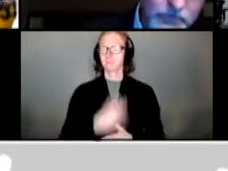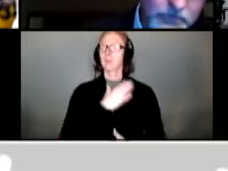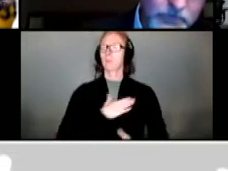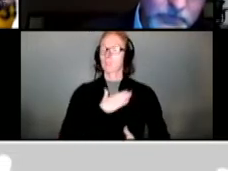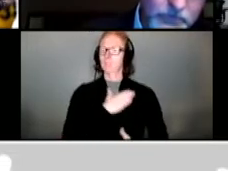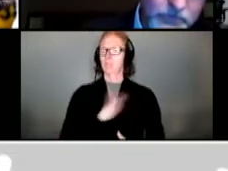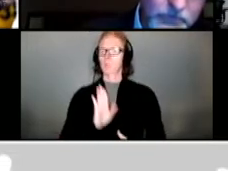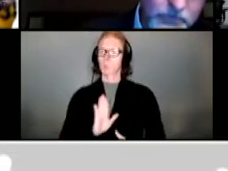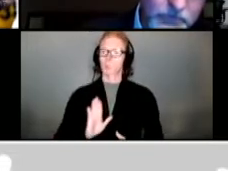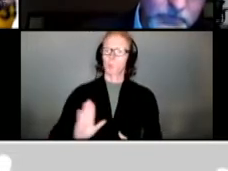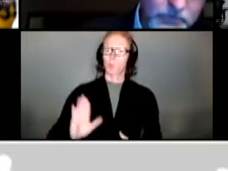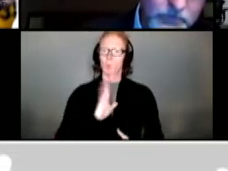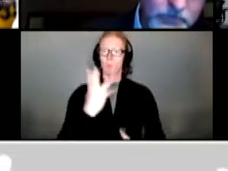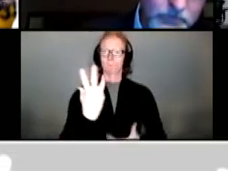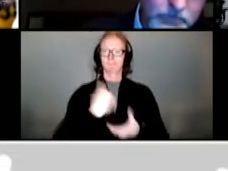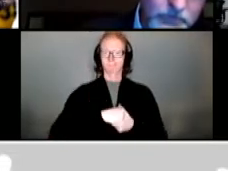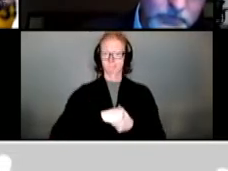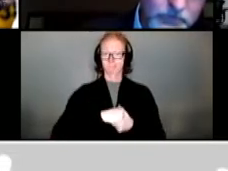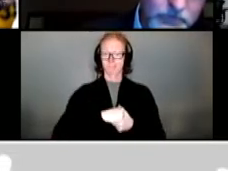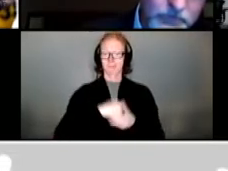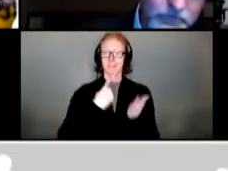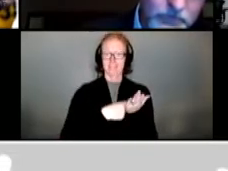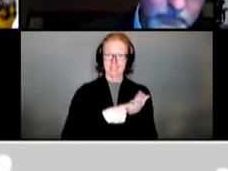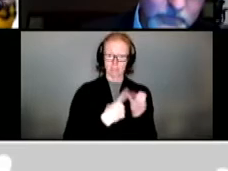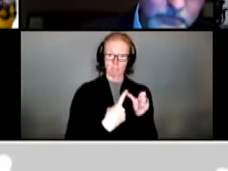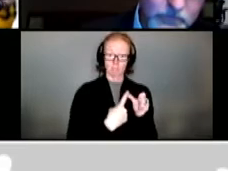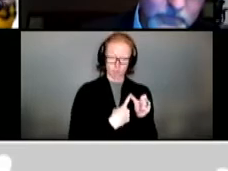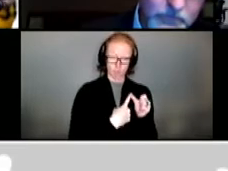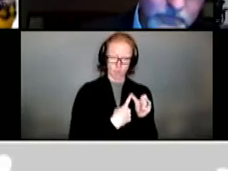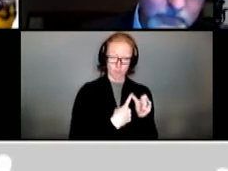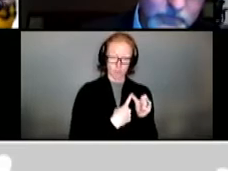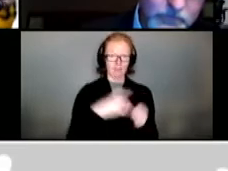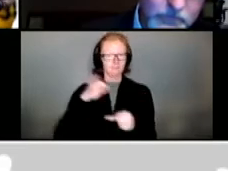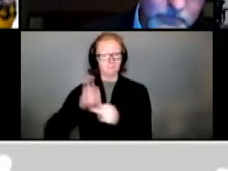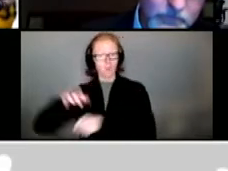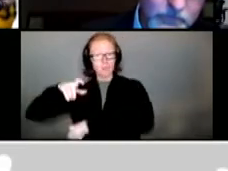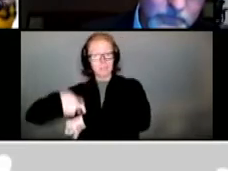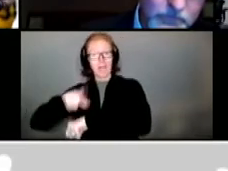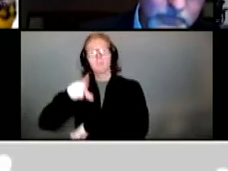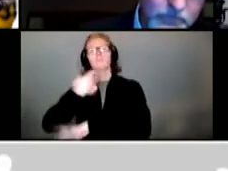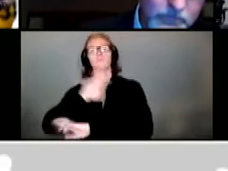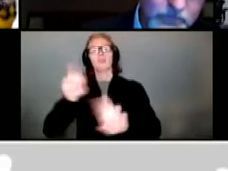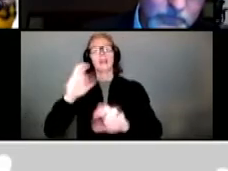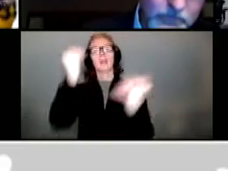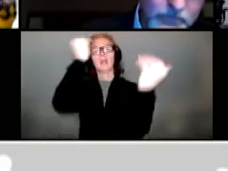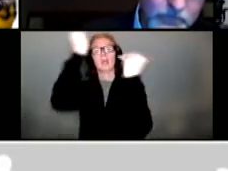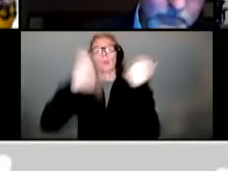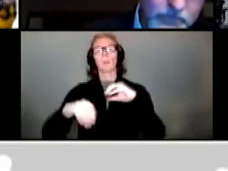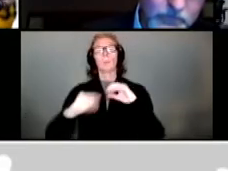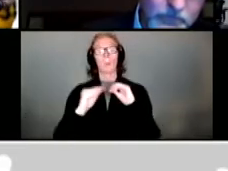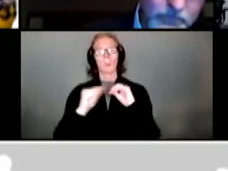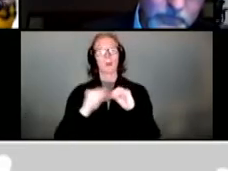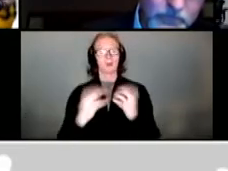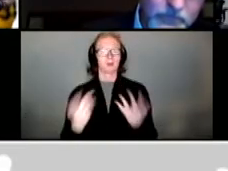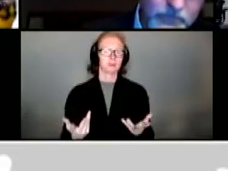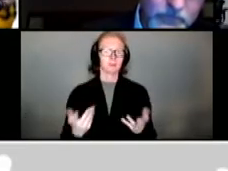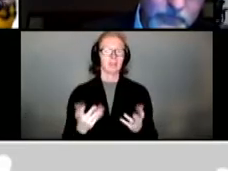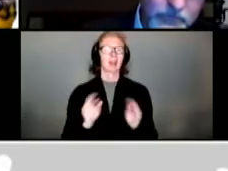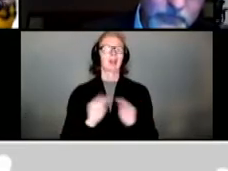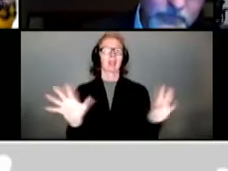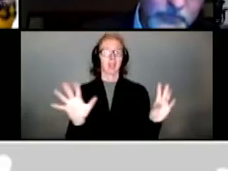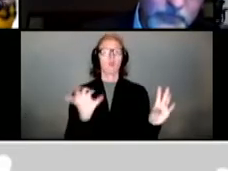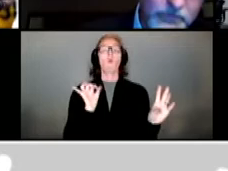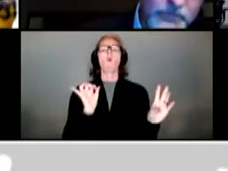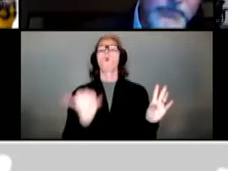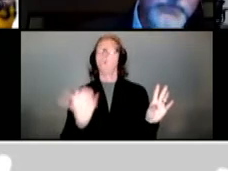have everyone a part of this discussion. And then when it comes time to voting, maybe folks will be a little more clear